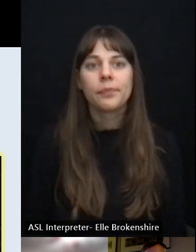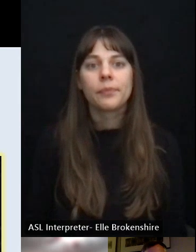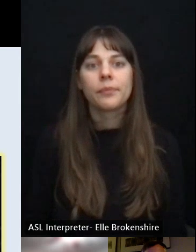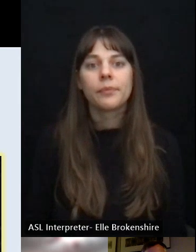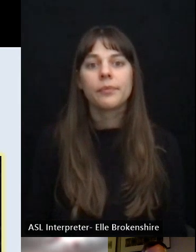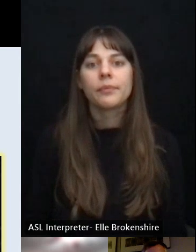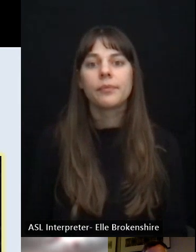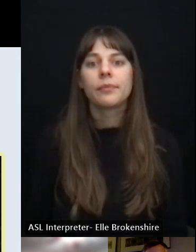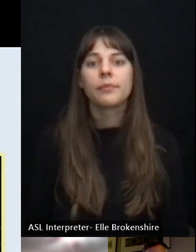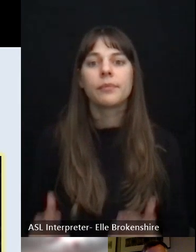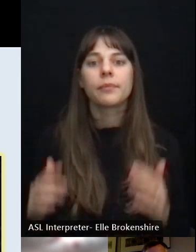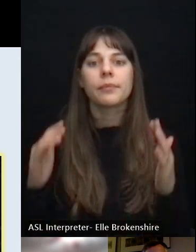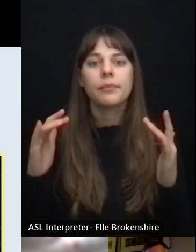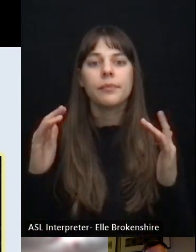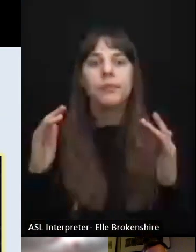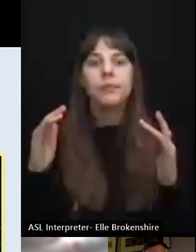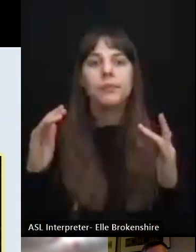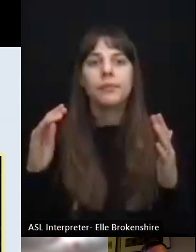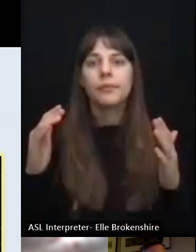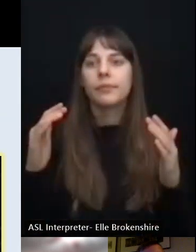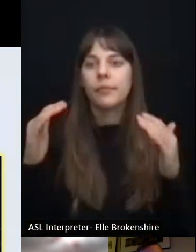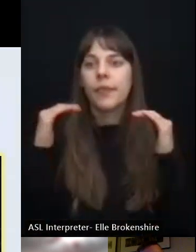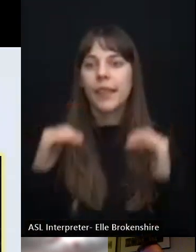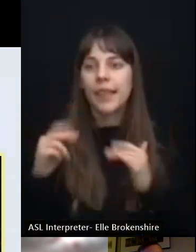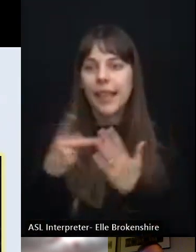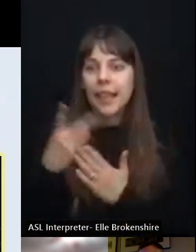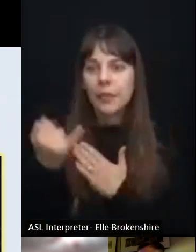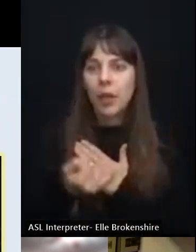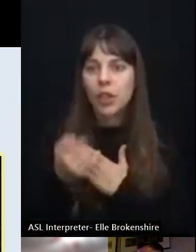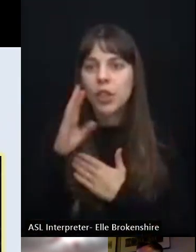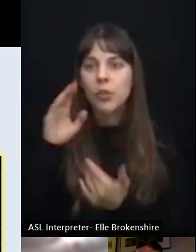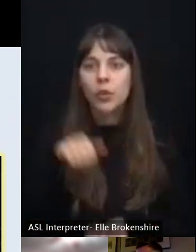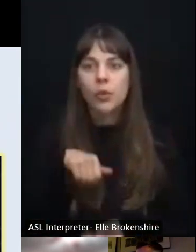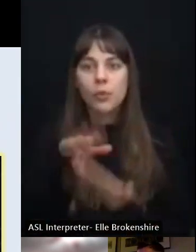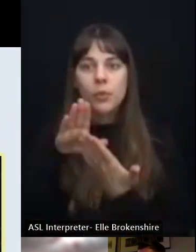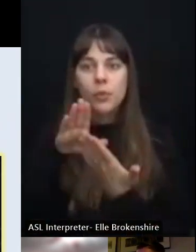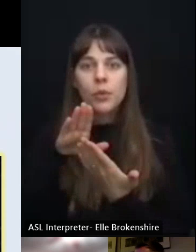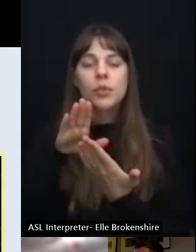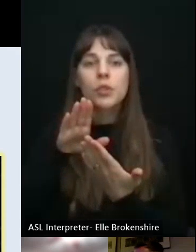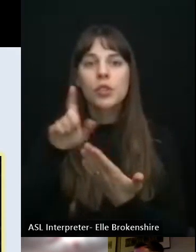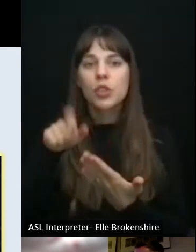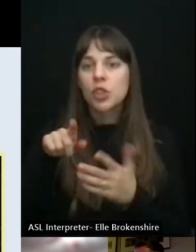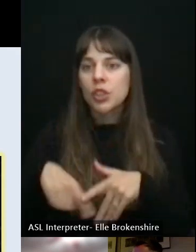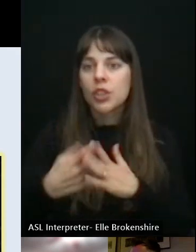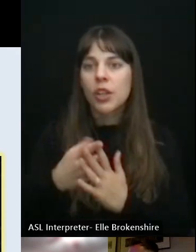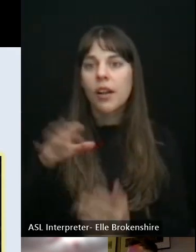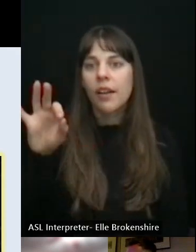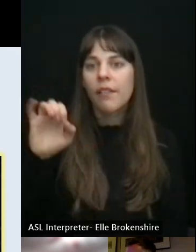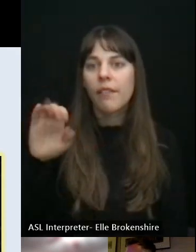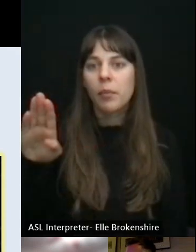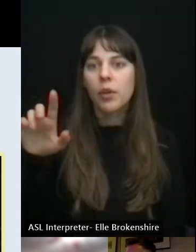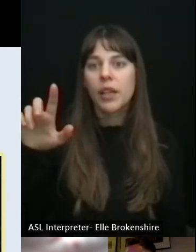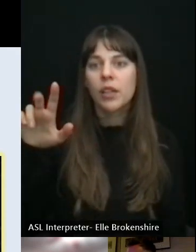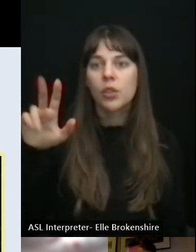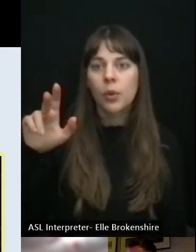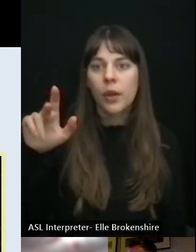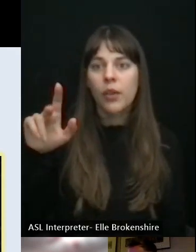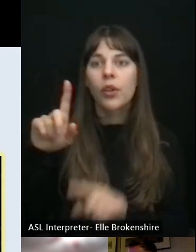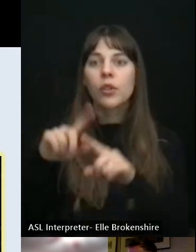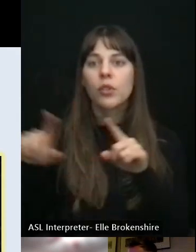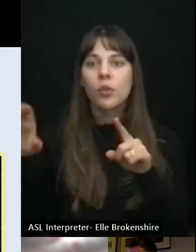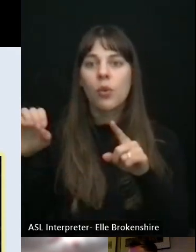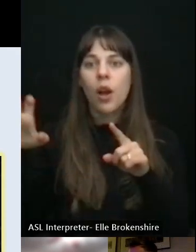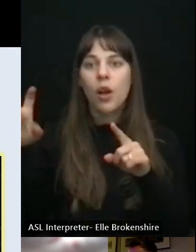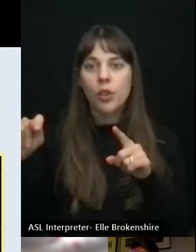So the next project that we're going to be starting to work on, this project should start February 23rd through October